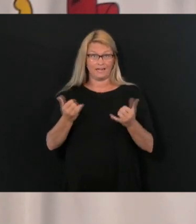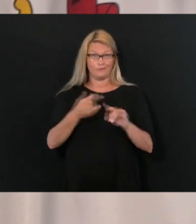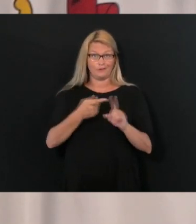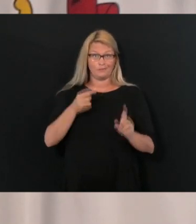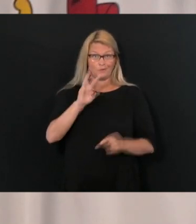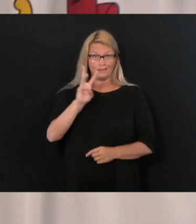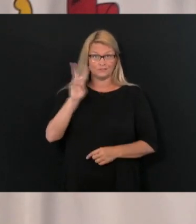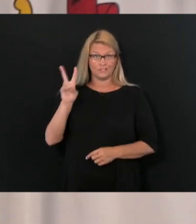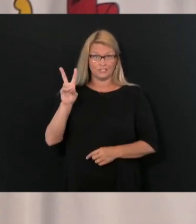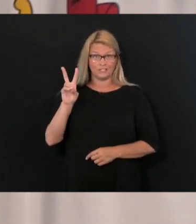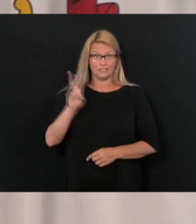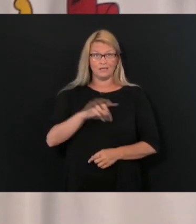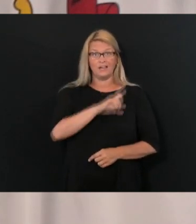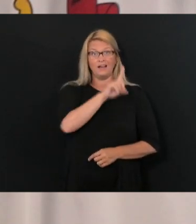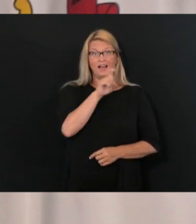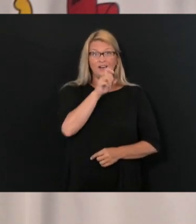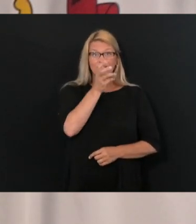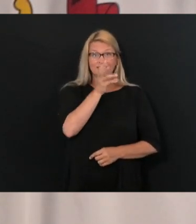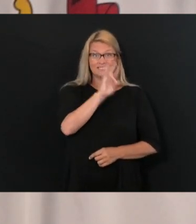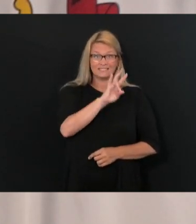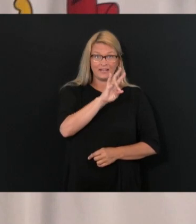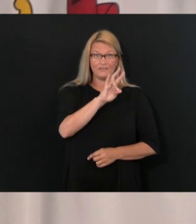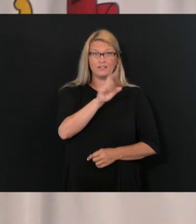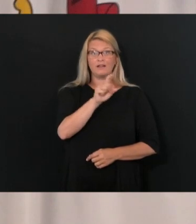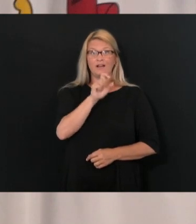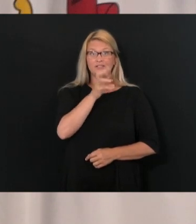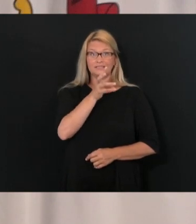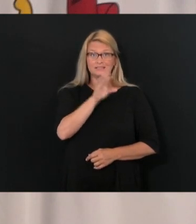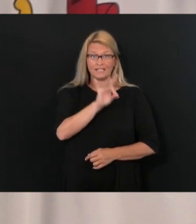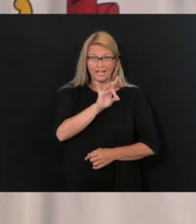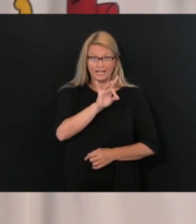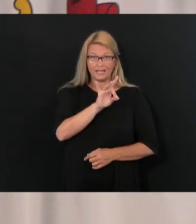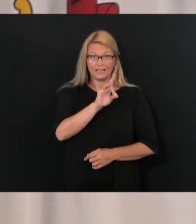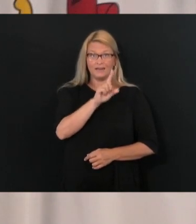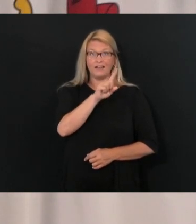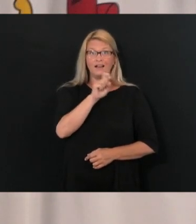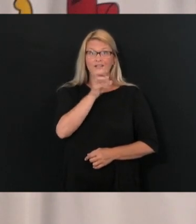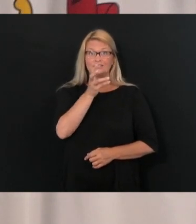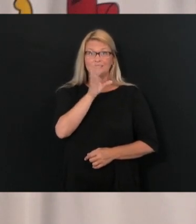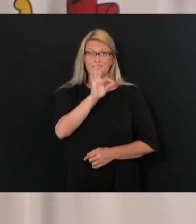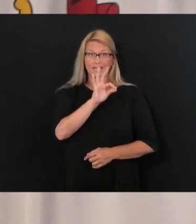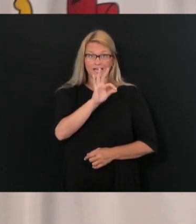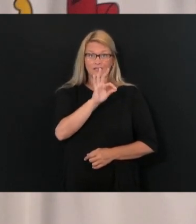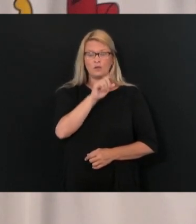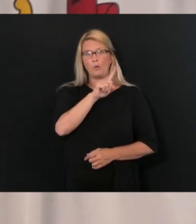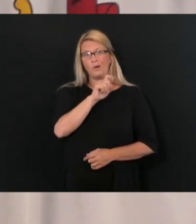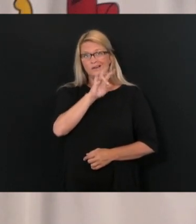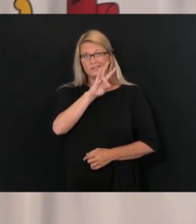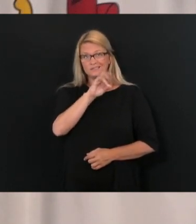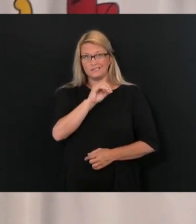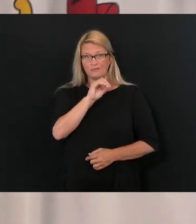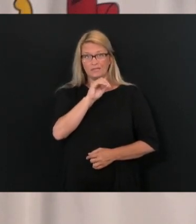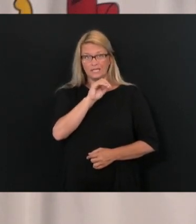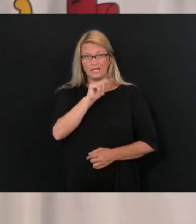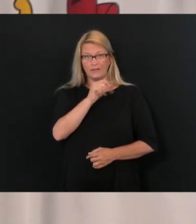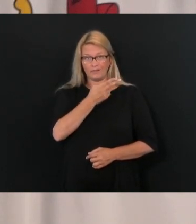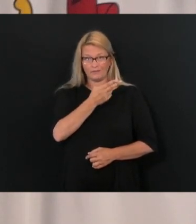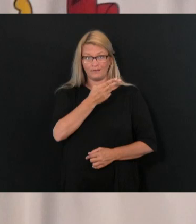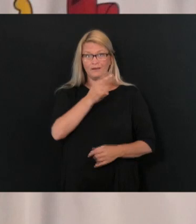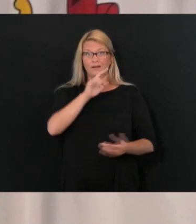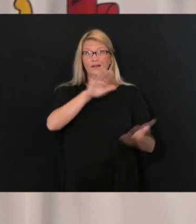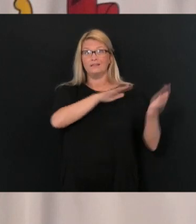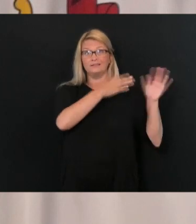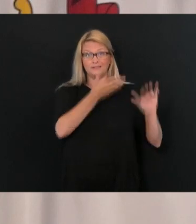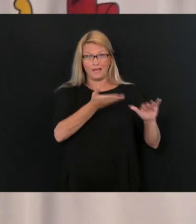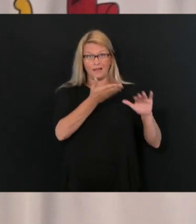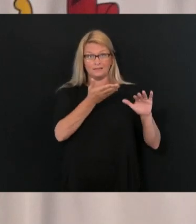These are our 167th, 168th, 169th, and 170th deaths in West